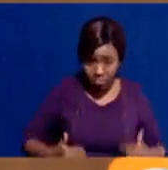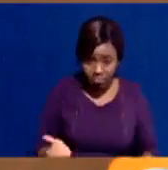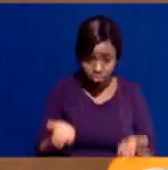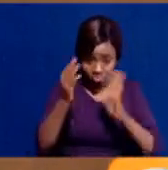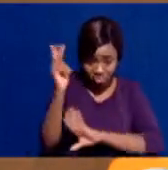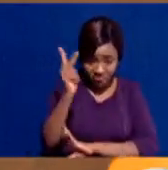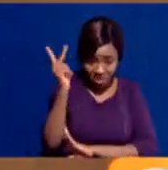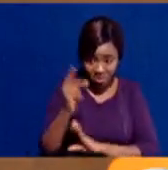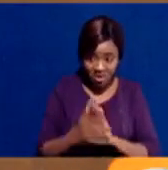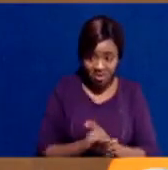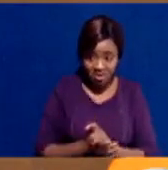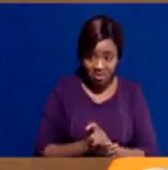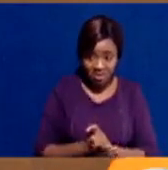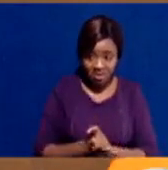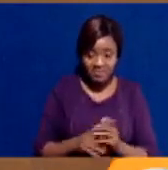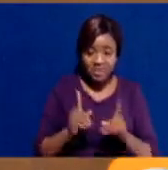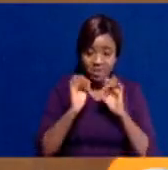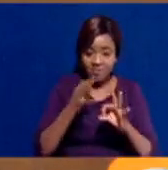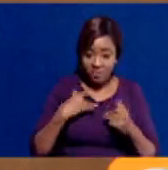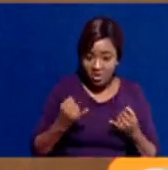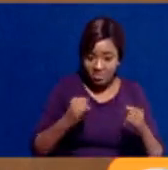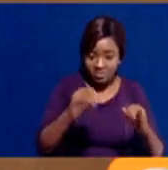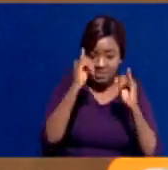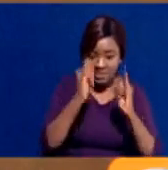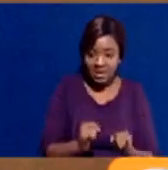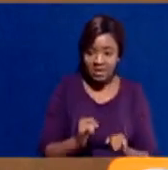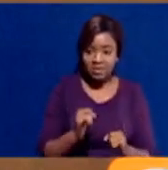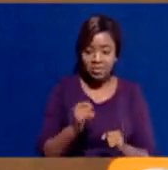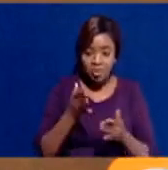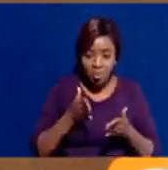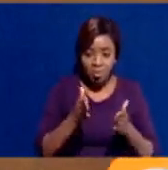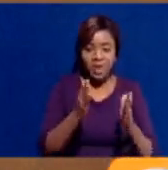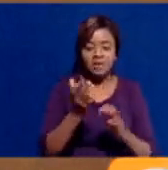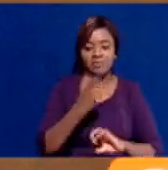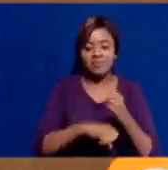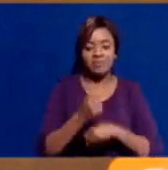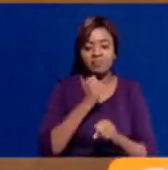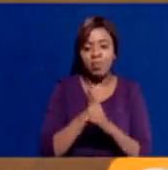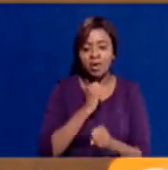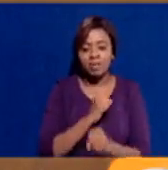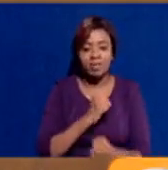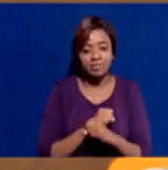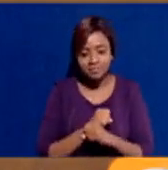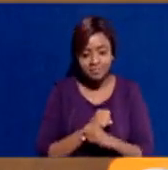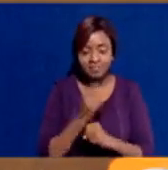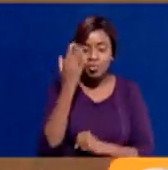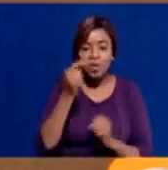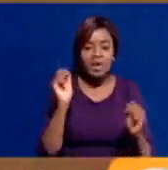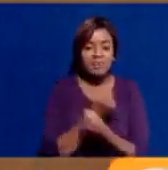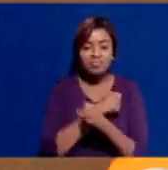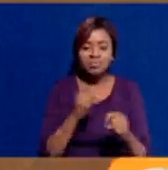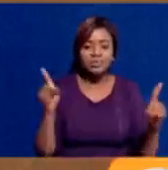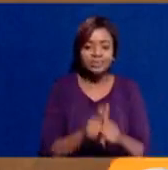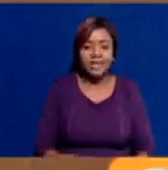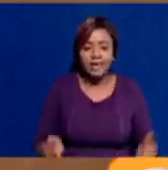Nairobi? Tukiimplement a new vision and a new way of doing things. Because we can't do things the